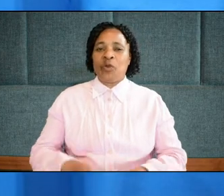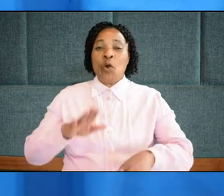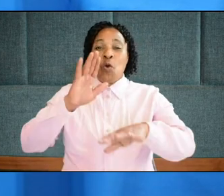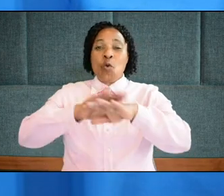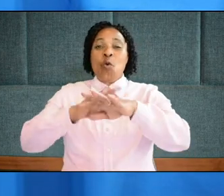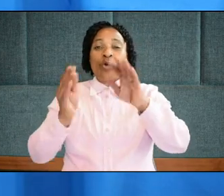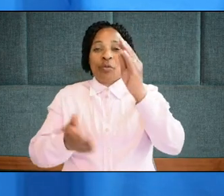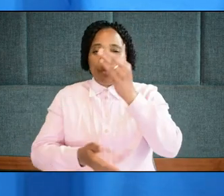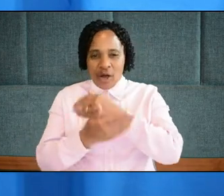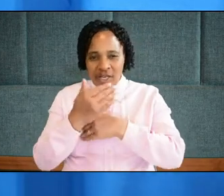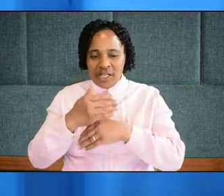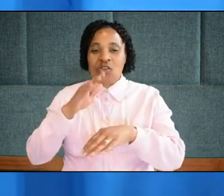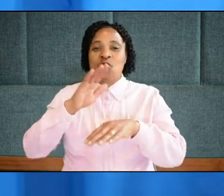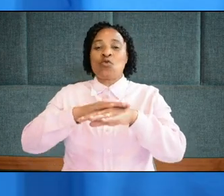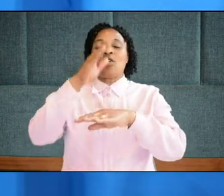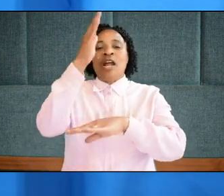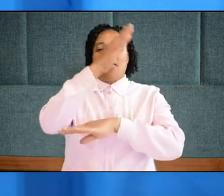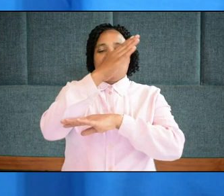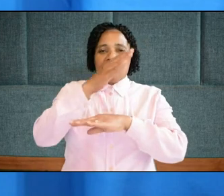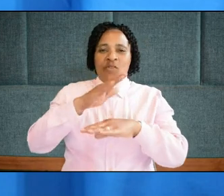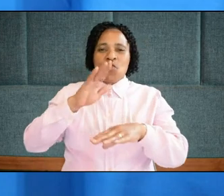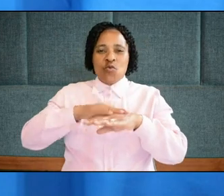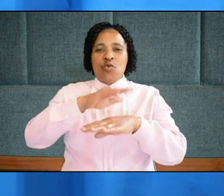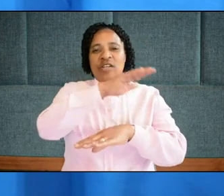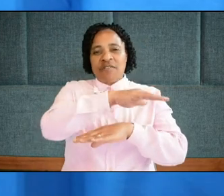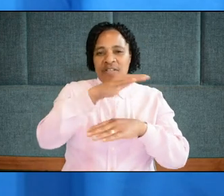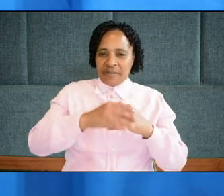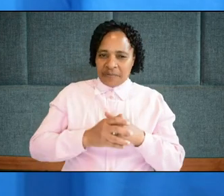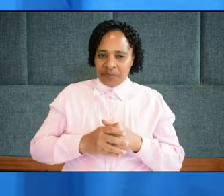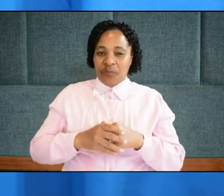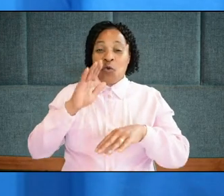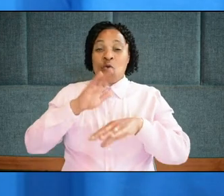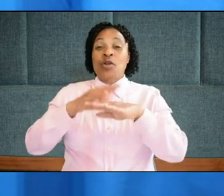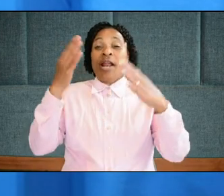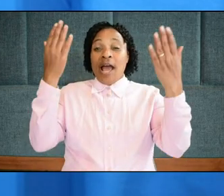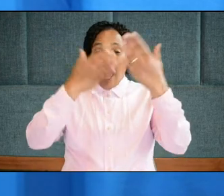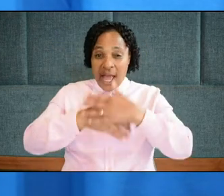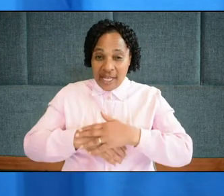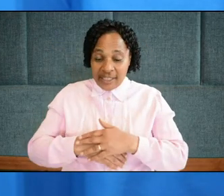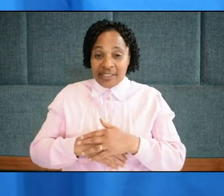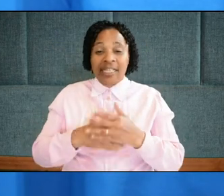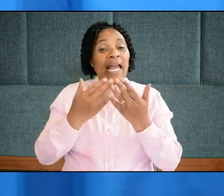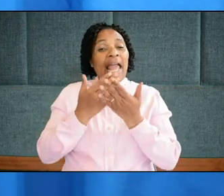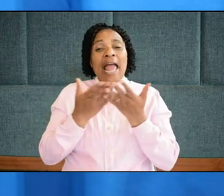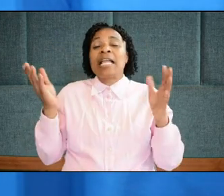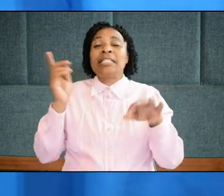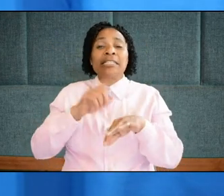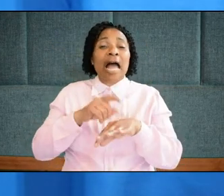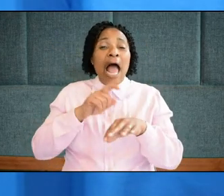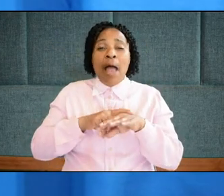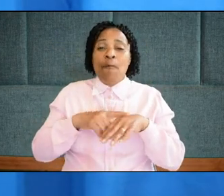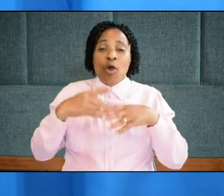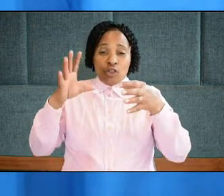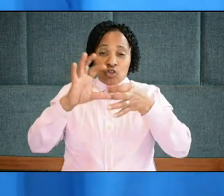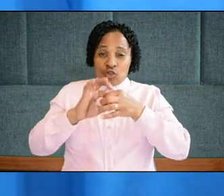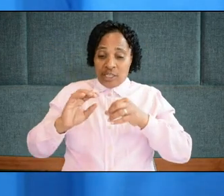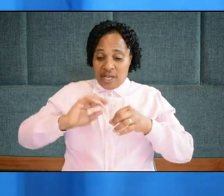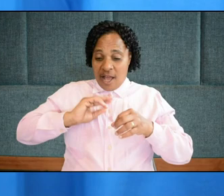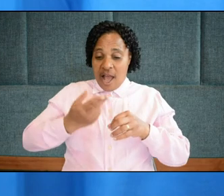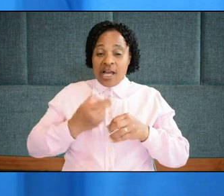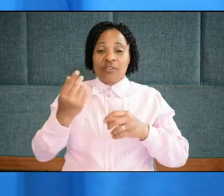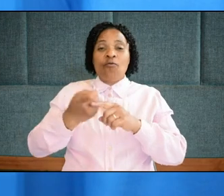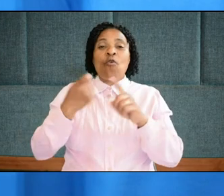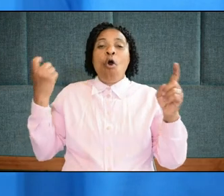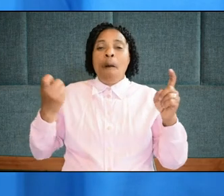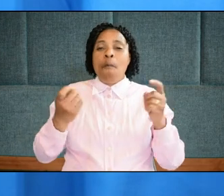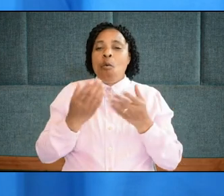Good morning, good afternoon, good evening, good night, good whatever time you're joining us from, wherever you're joining